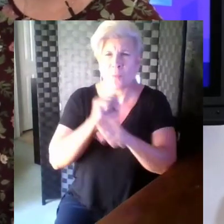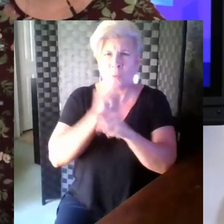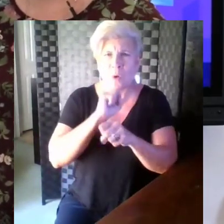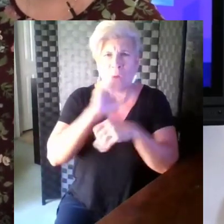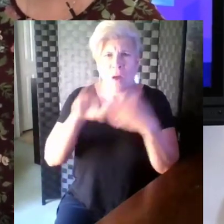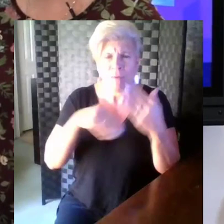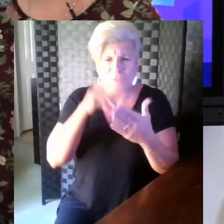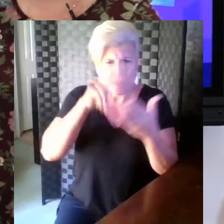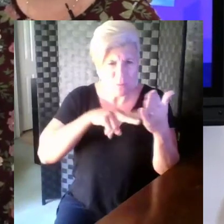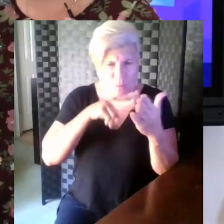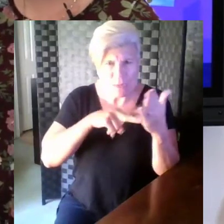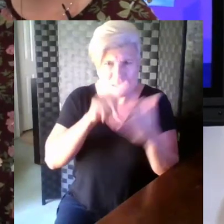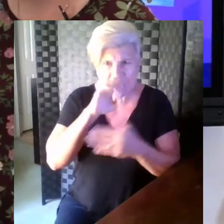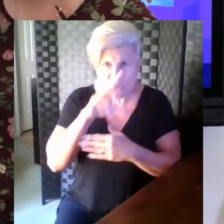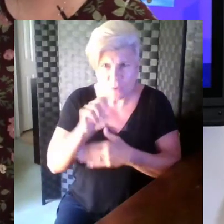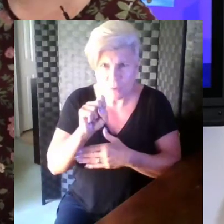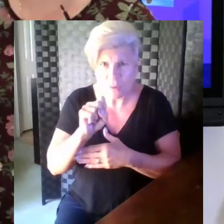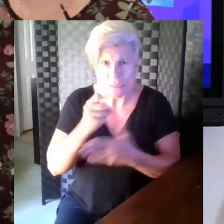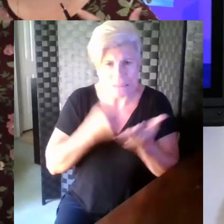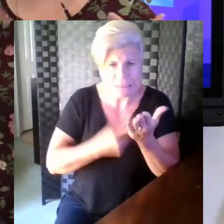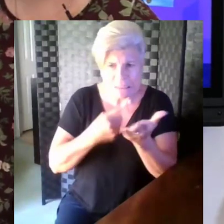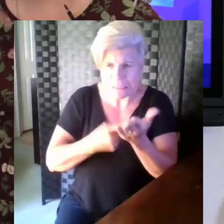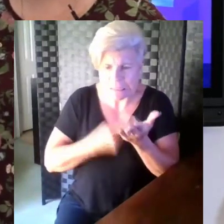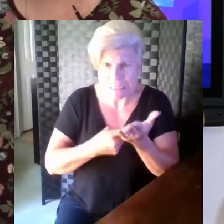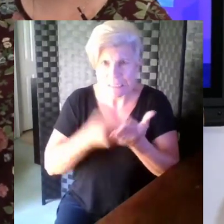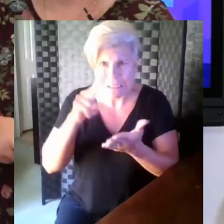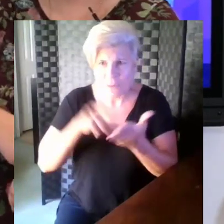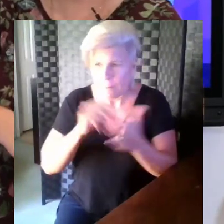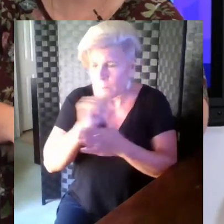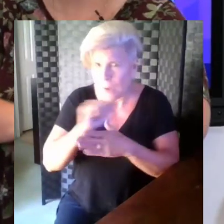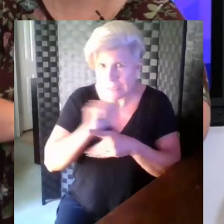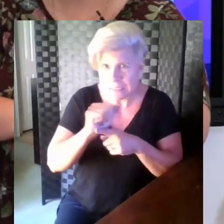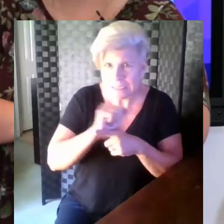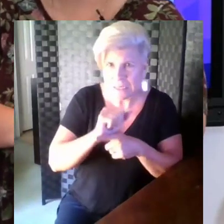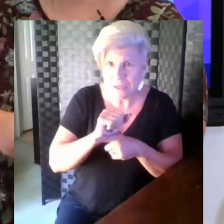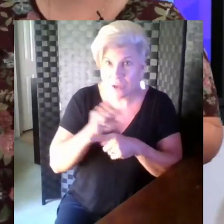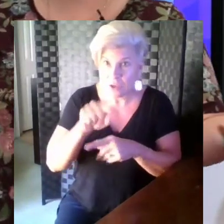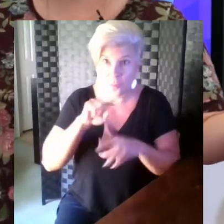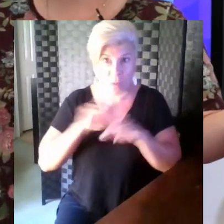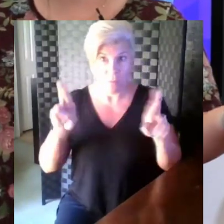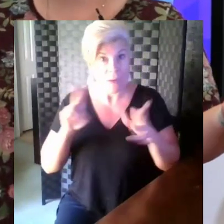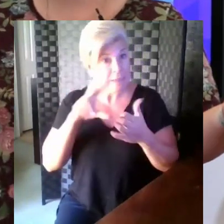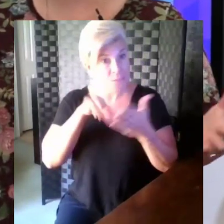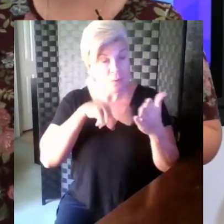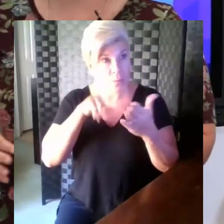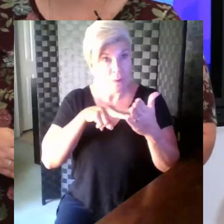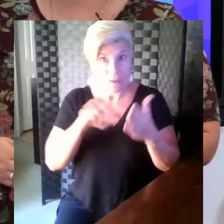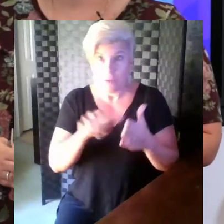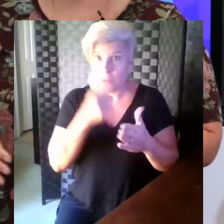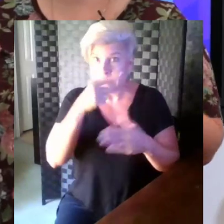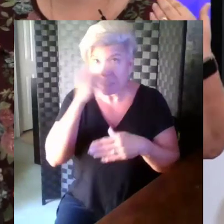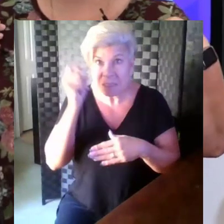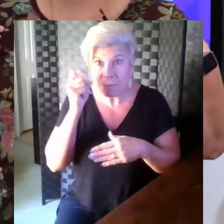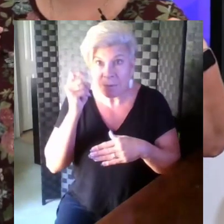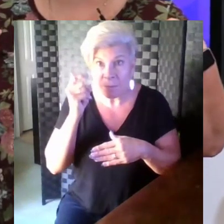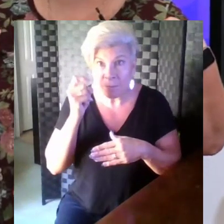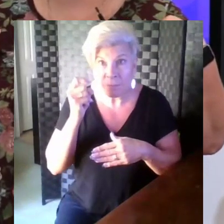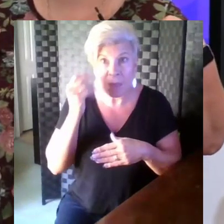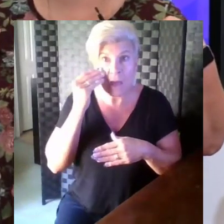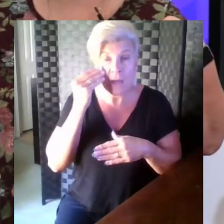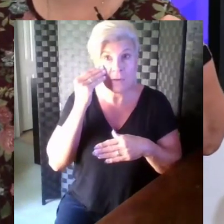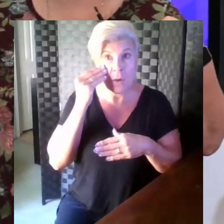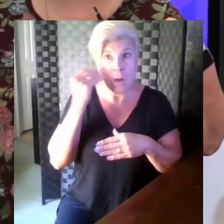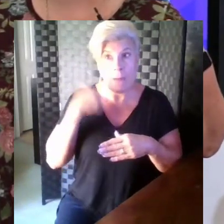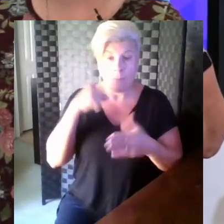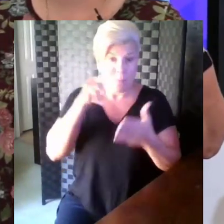all these reading tools and we've been talking about reading and practicing, you're going to be ready just to read the rest of the summer. You know I'm going to be reading